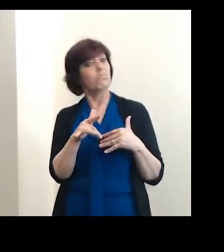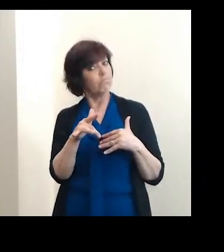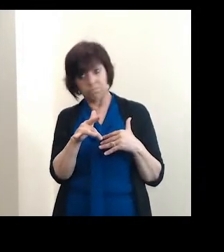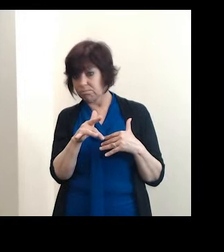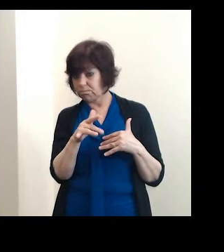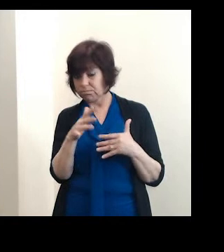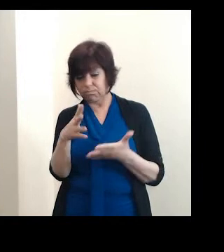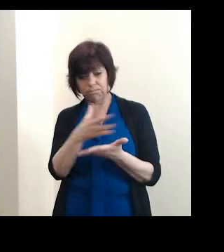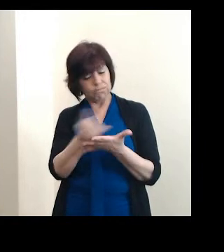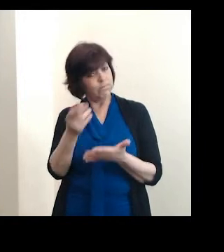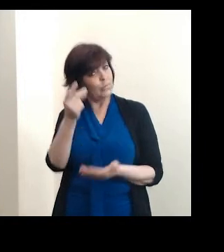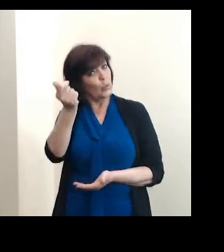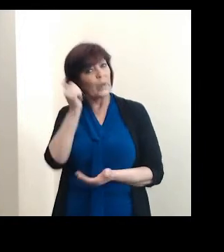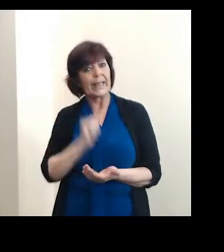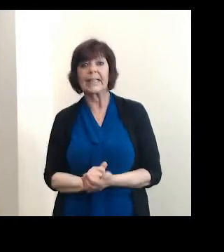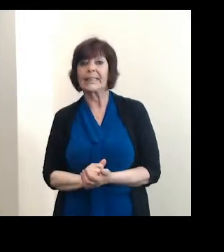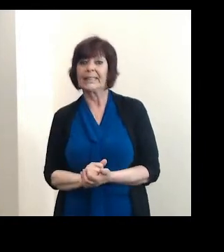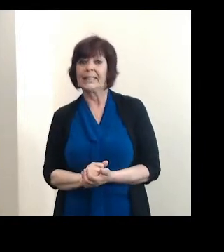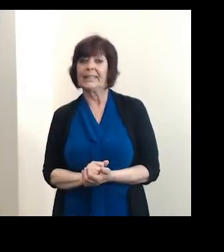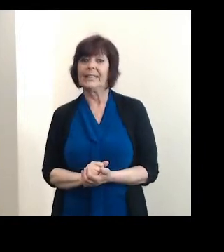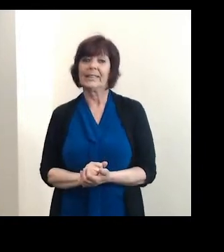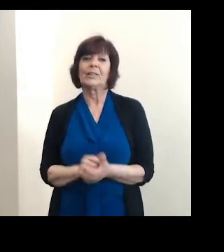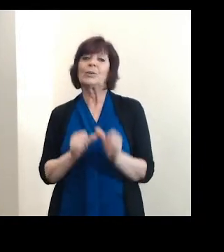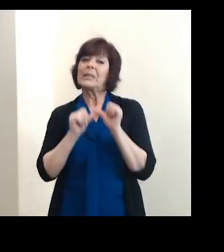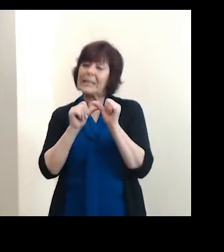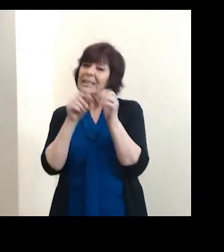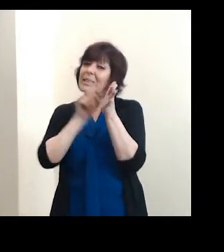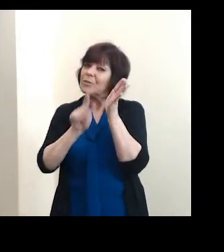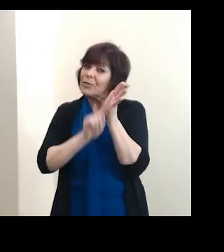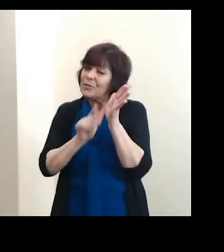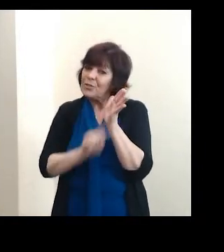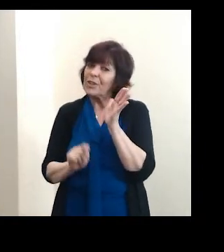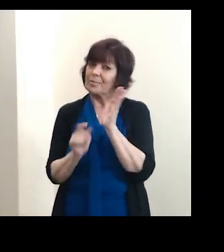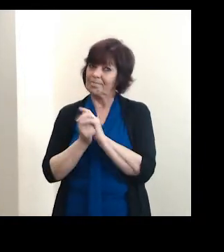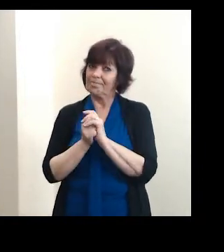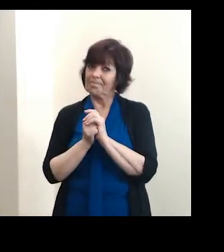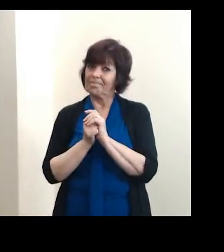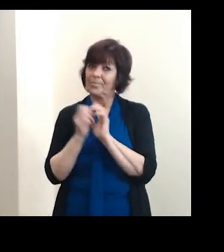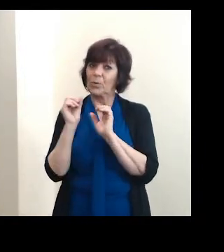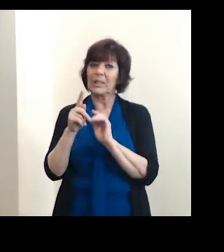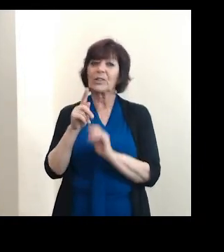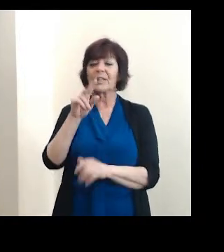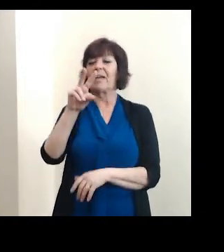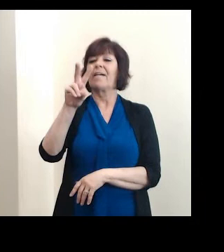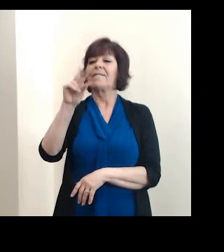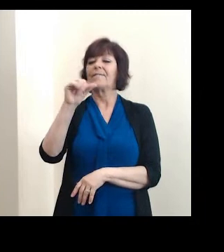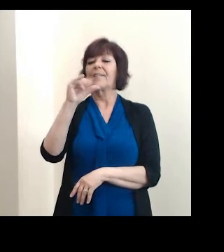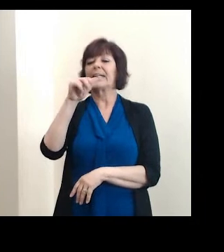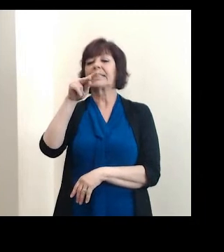could get shared real quickly and disappear within less than an hour. But check vaccinehound.org.